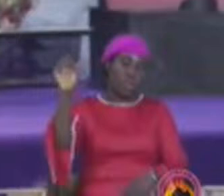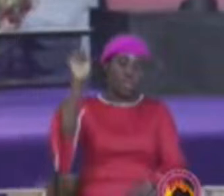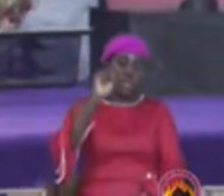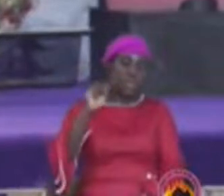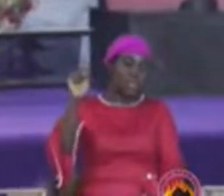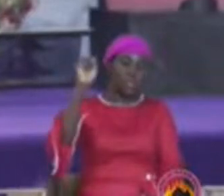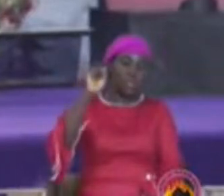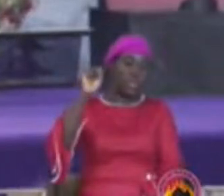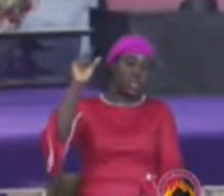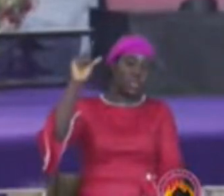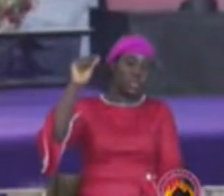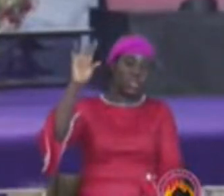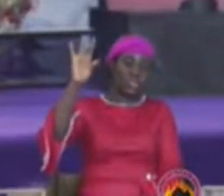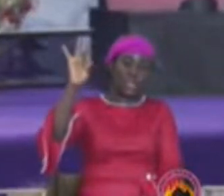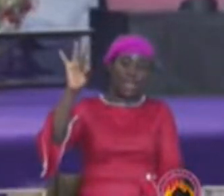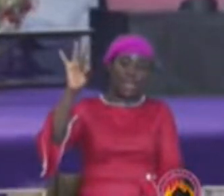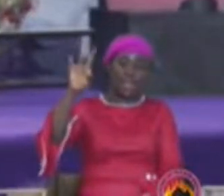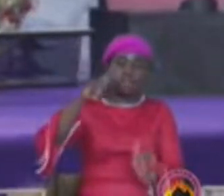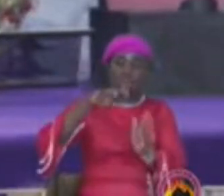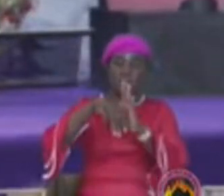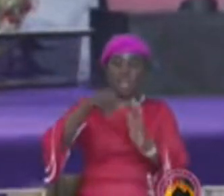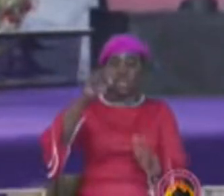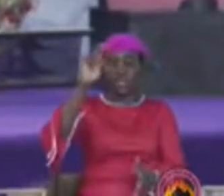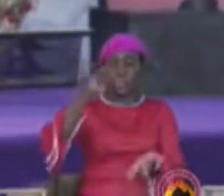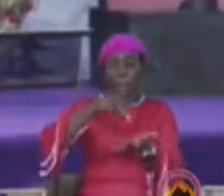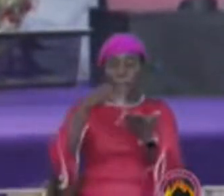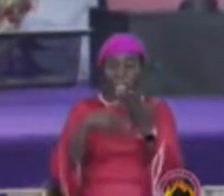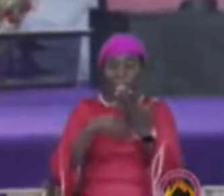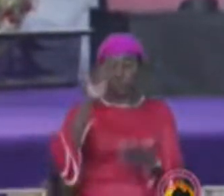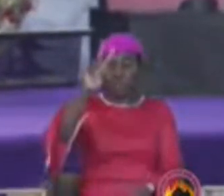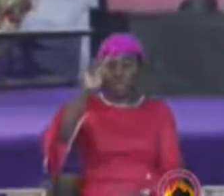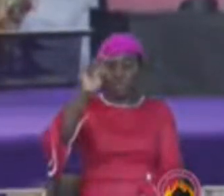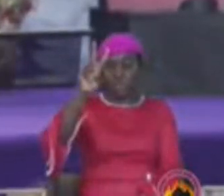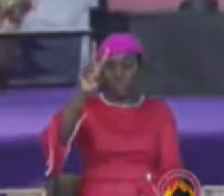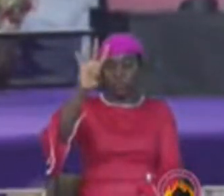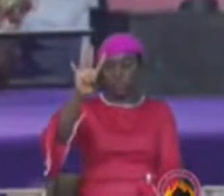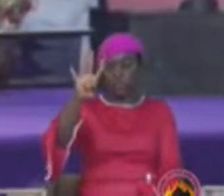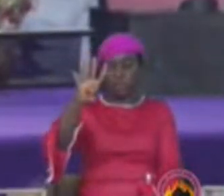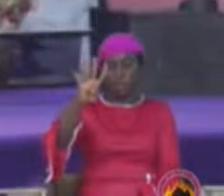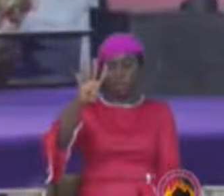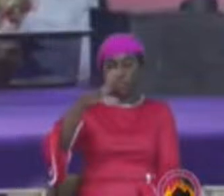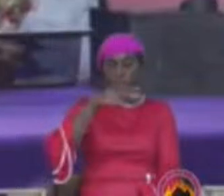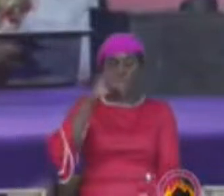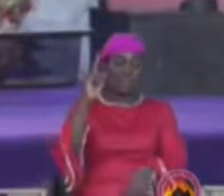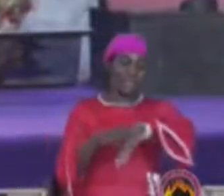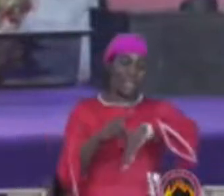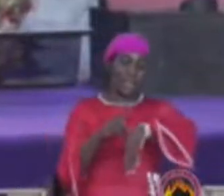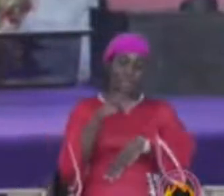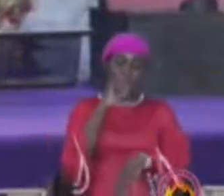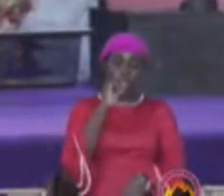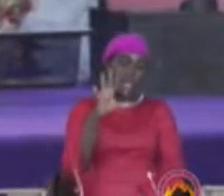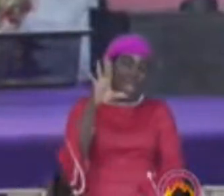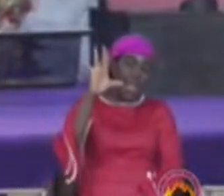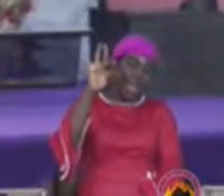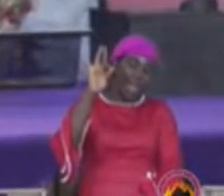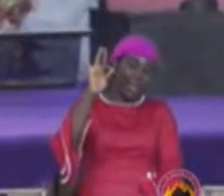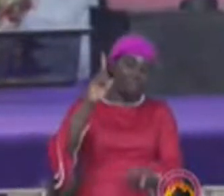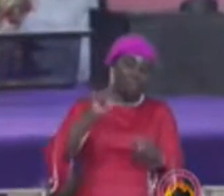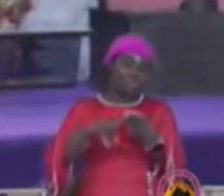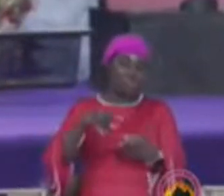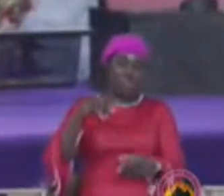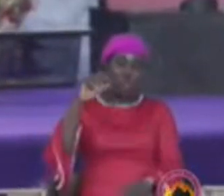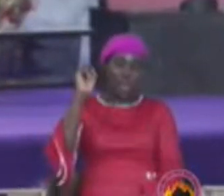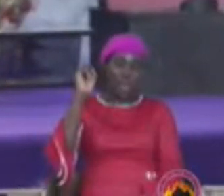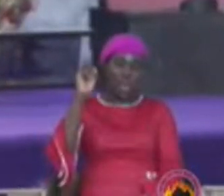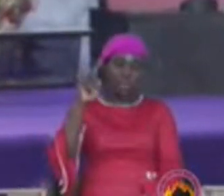March 2024. The venue is MFM International Headquarters Grace Auditorium and the time is 8 o'clock to 11 o'clock.